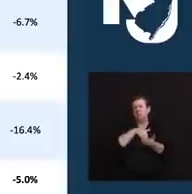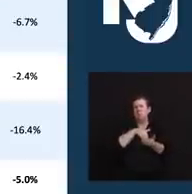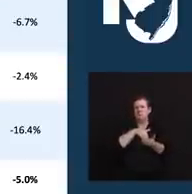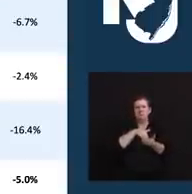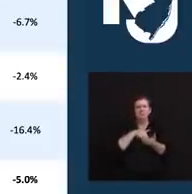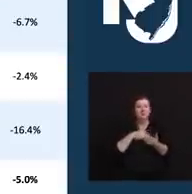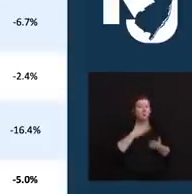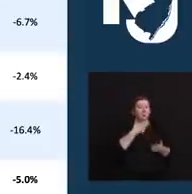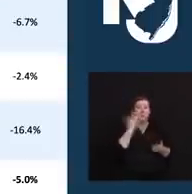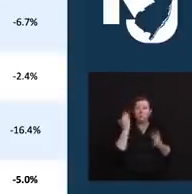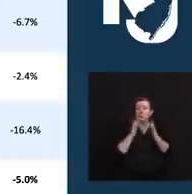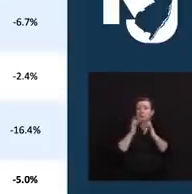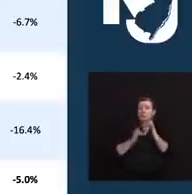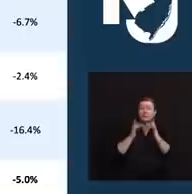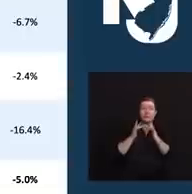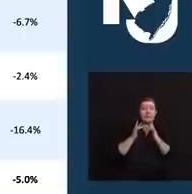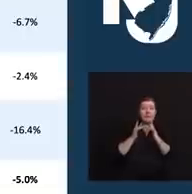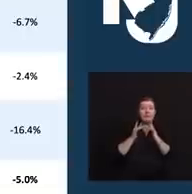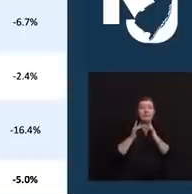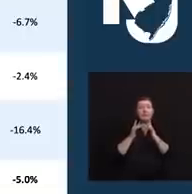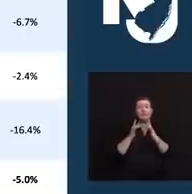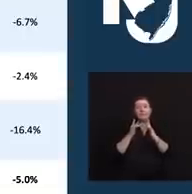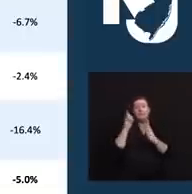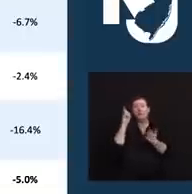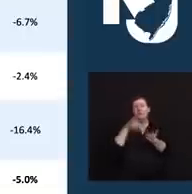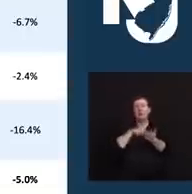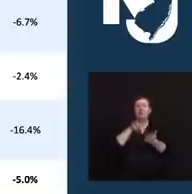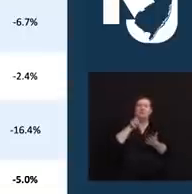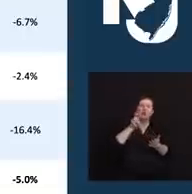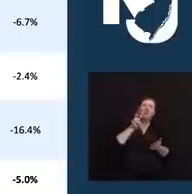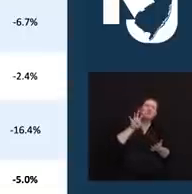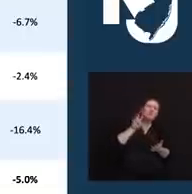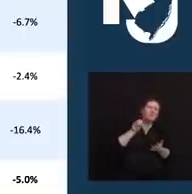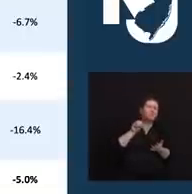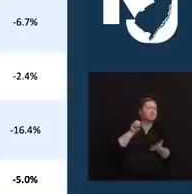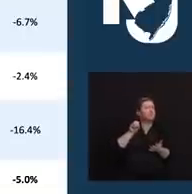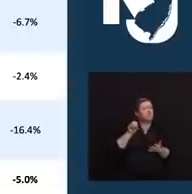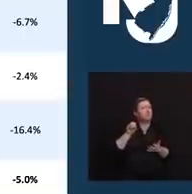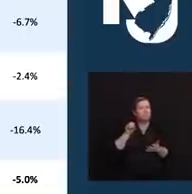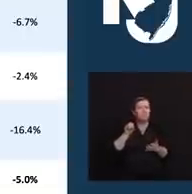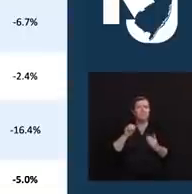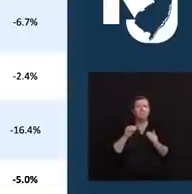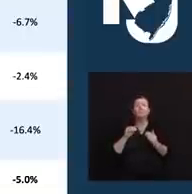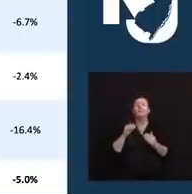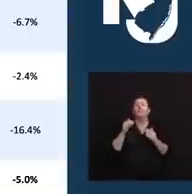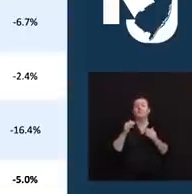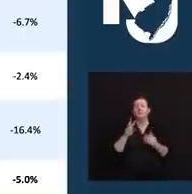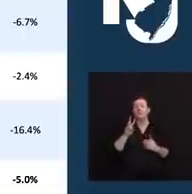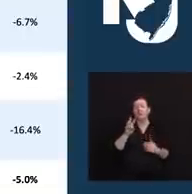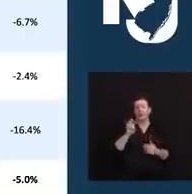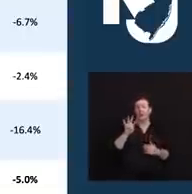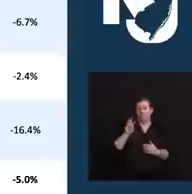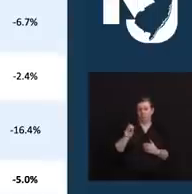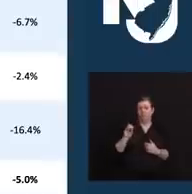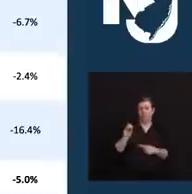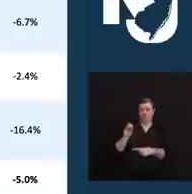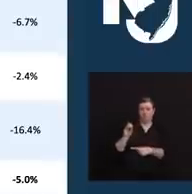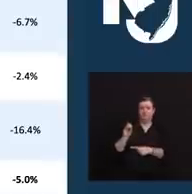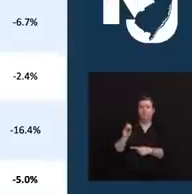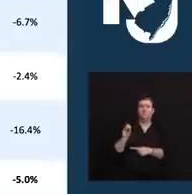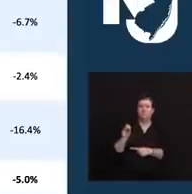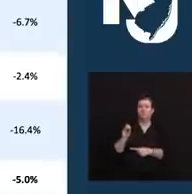internet connectivity is about 1,250, and 640 students